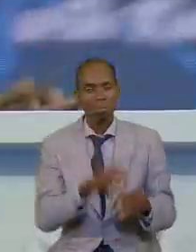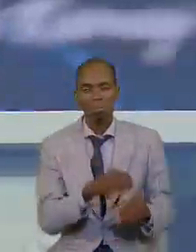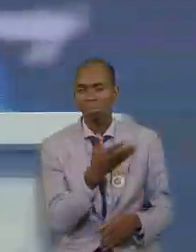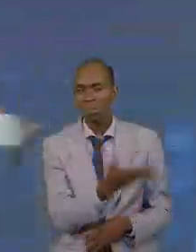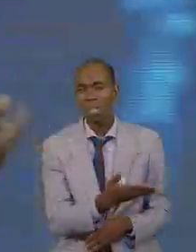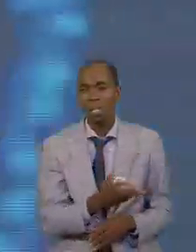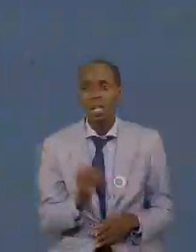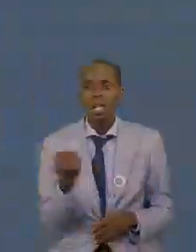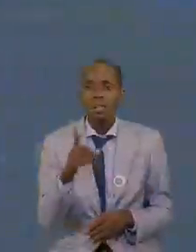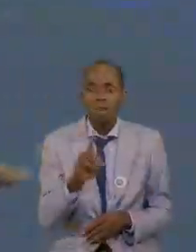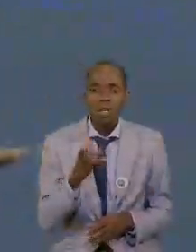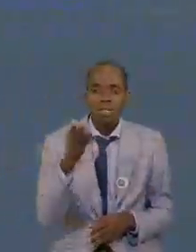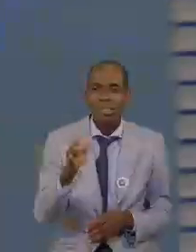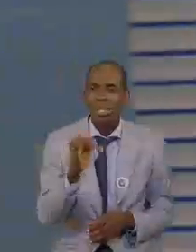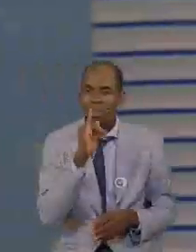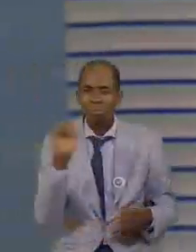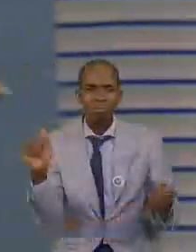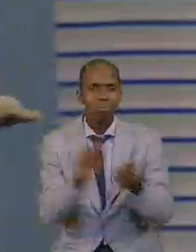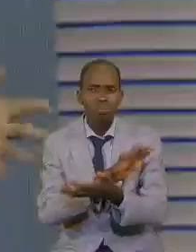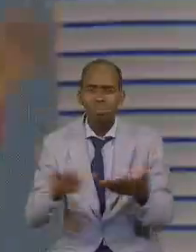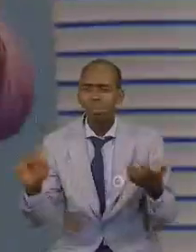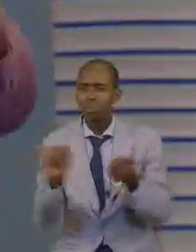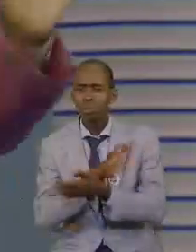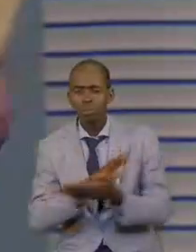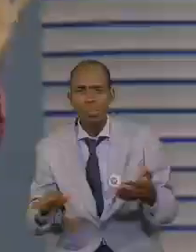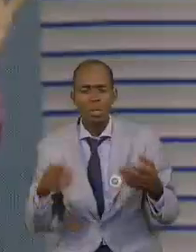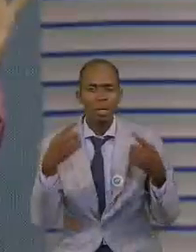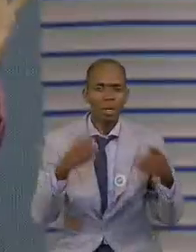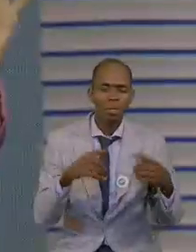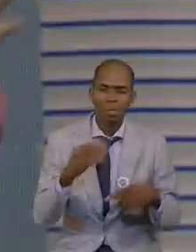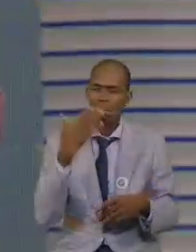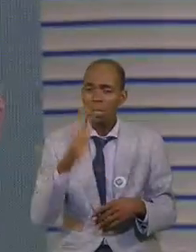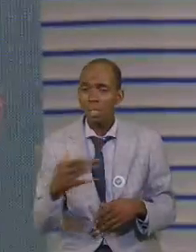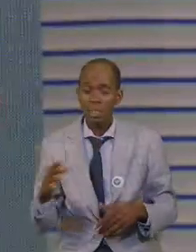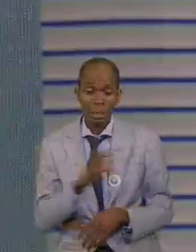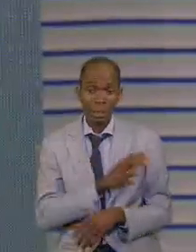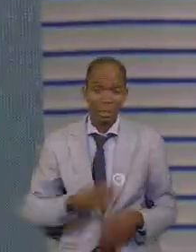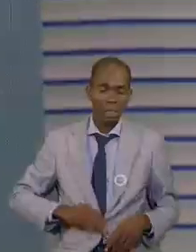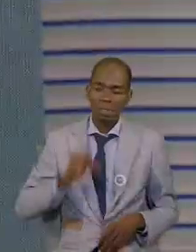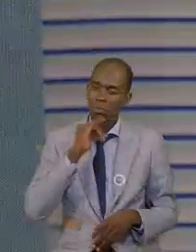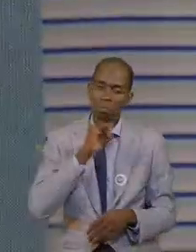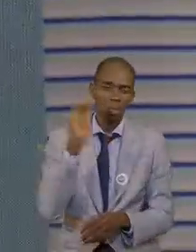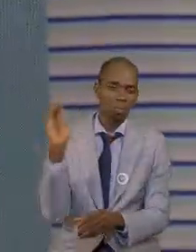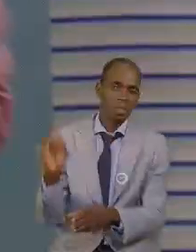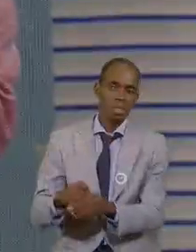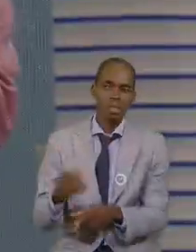Anywhere there is a destruction, destabilization of life, it's not there.